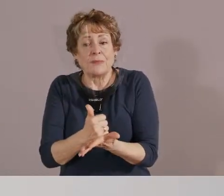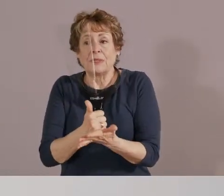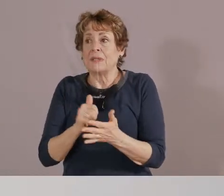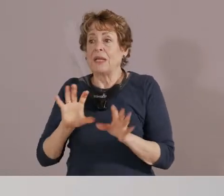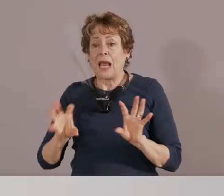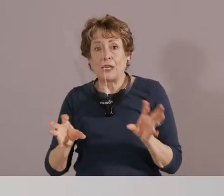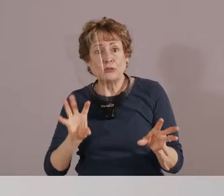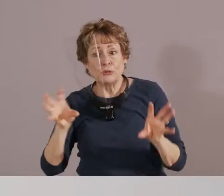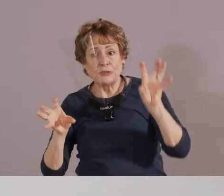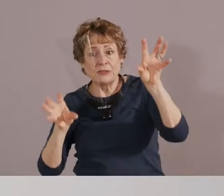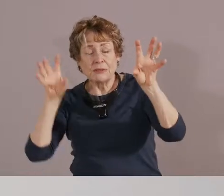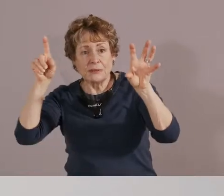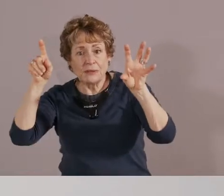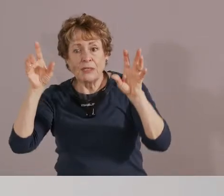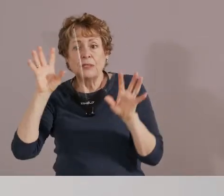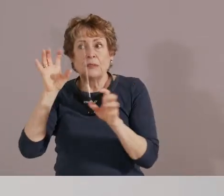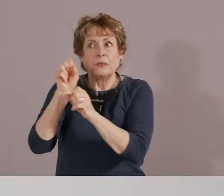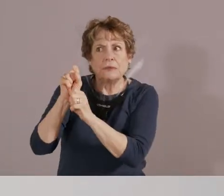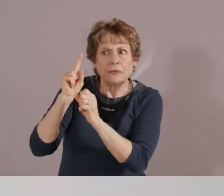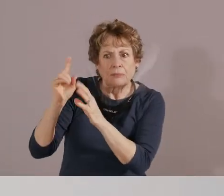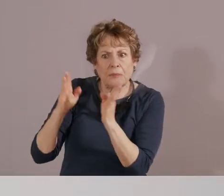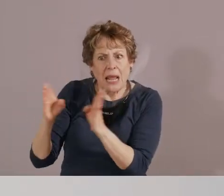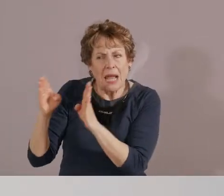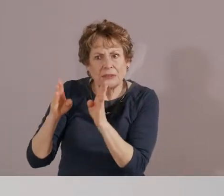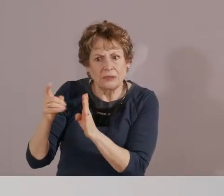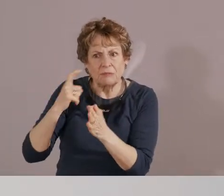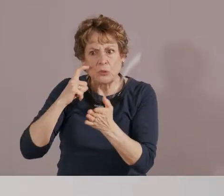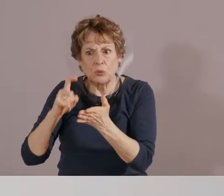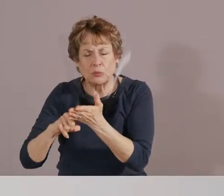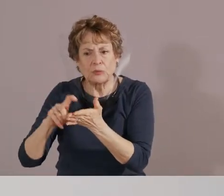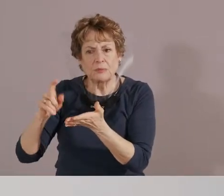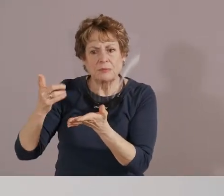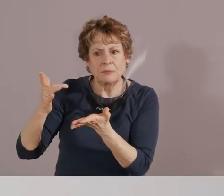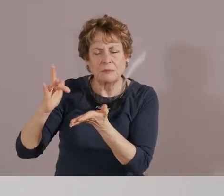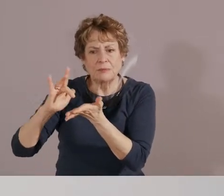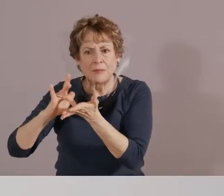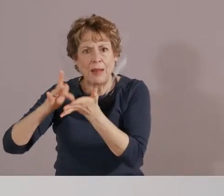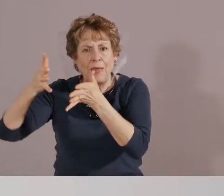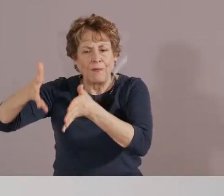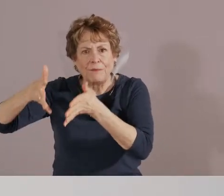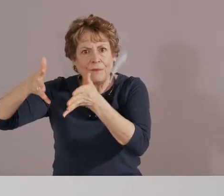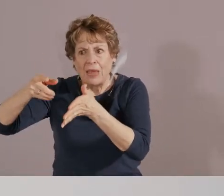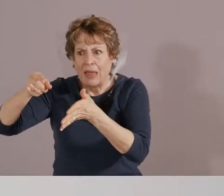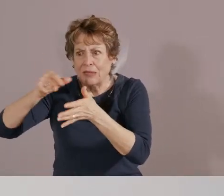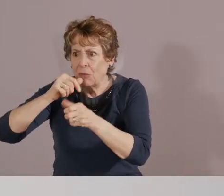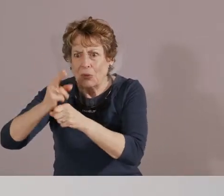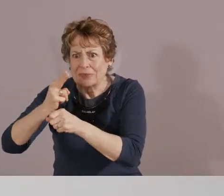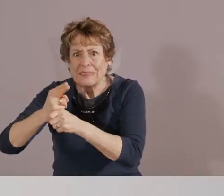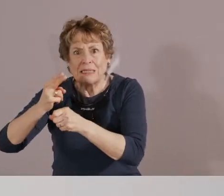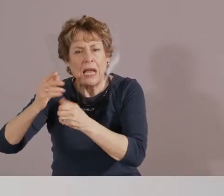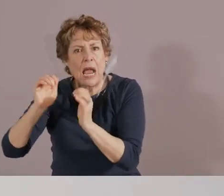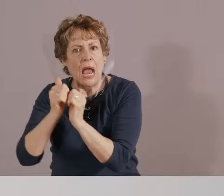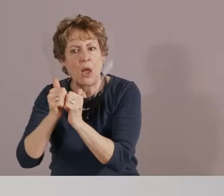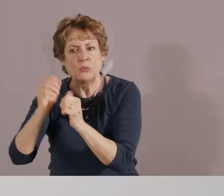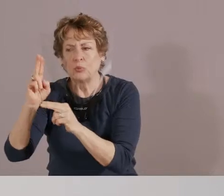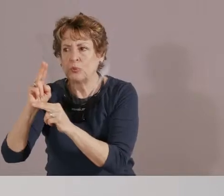doses may not be being used or look like they're not being used, so that counties can reallocate maybe from sites that aren't potentially as